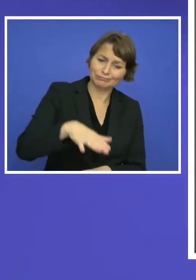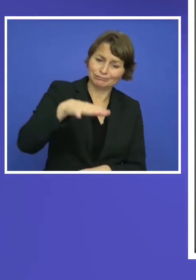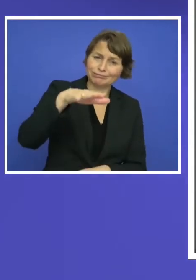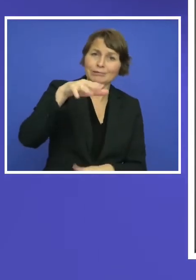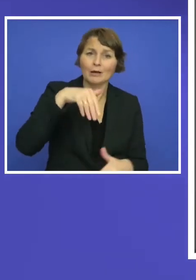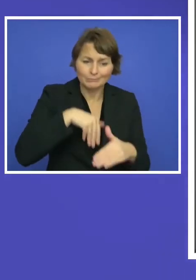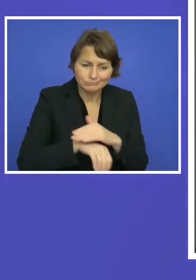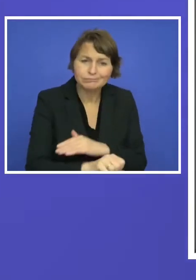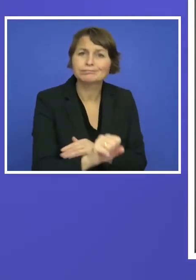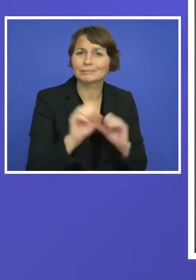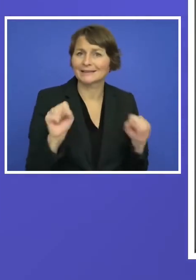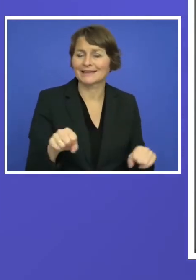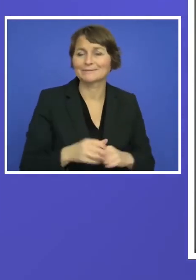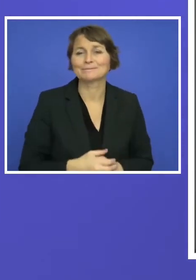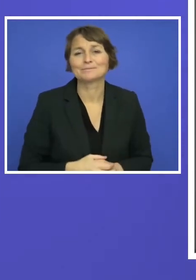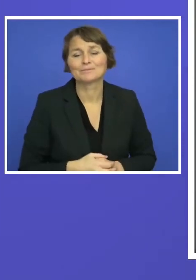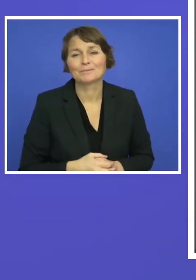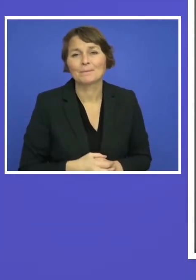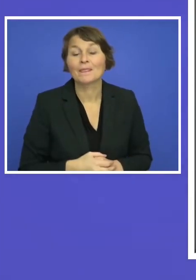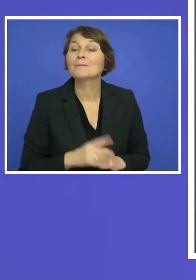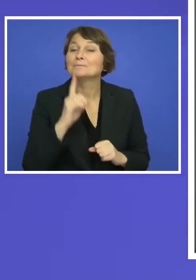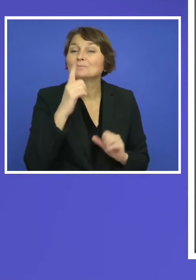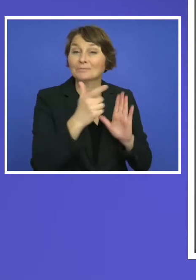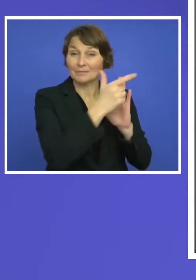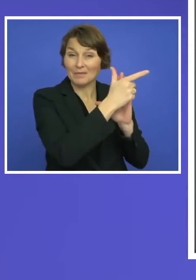we need also legislation to ensure that